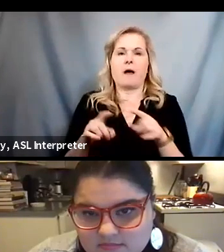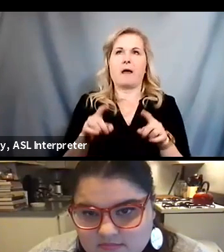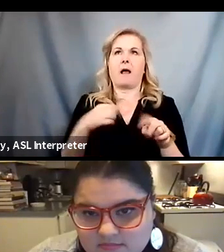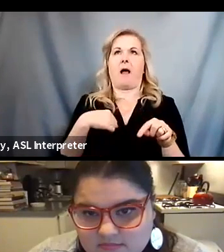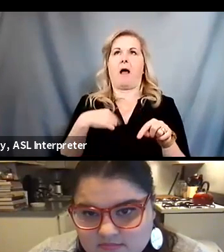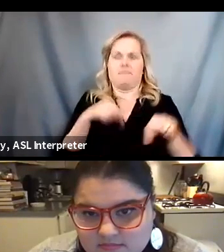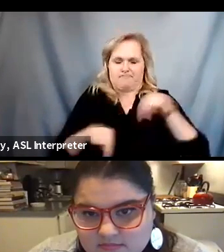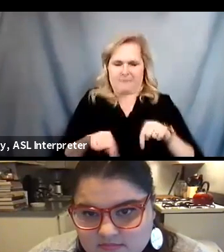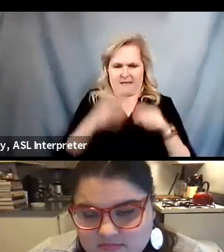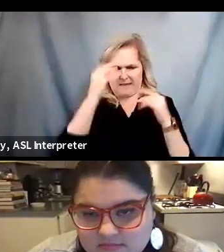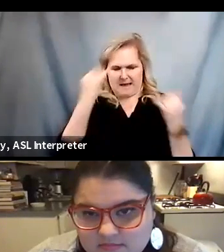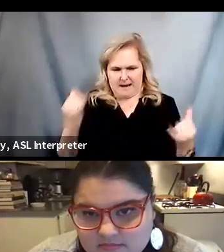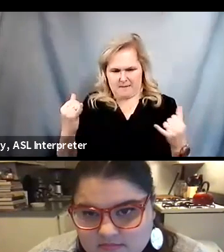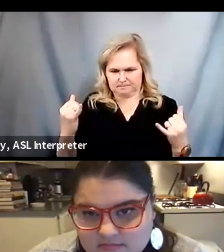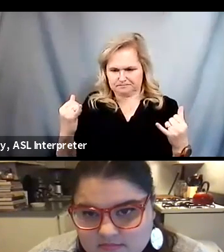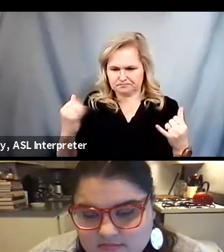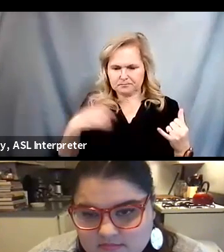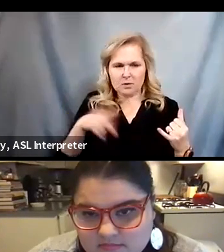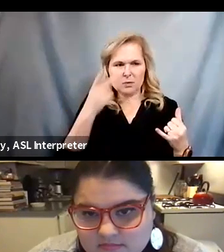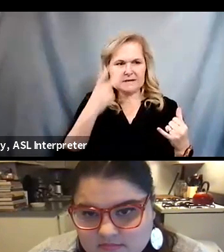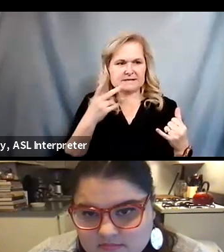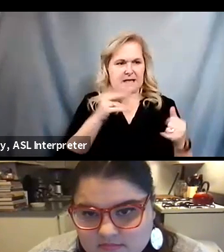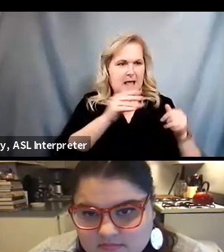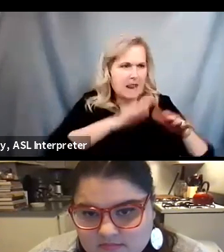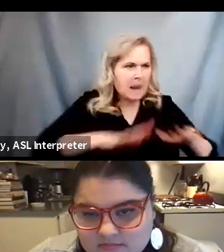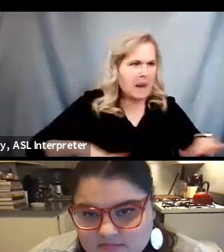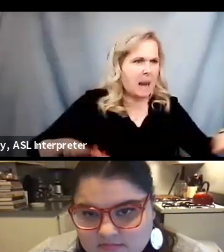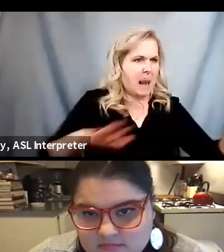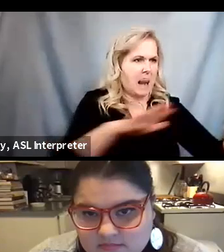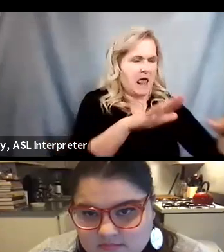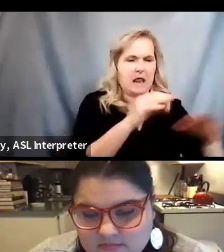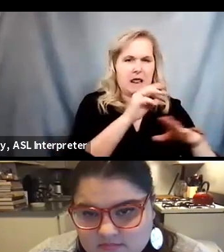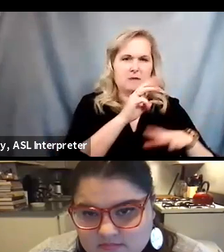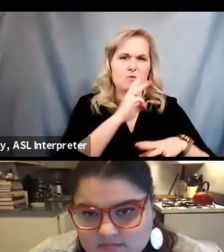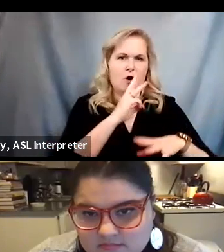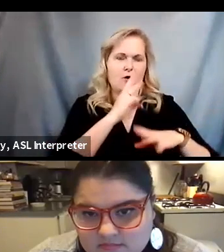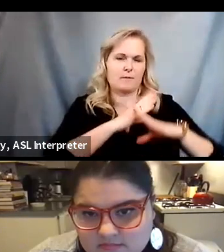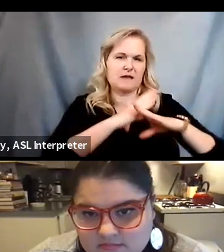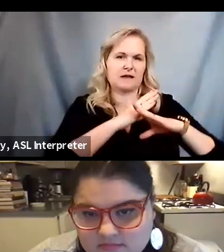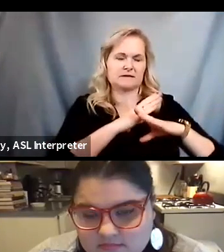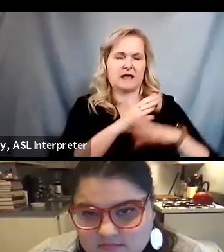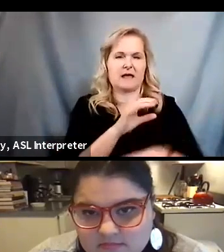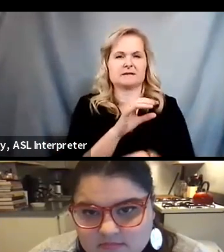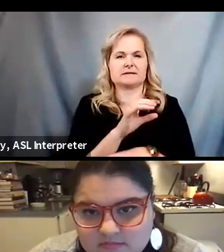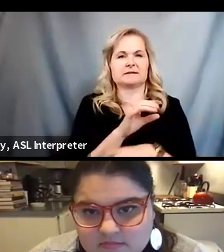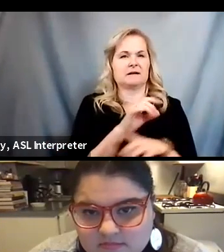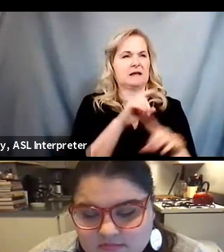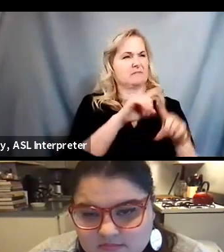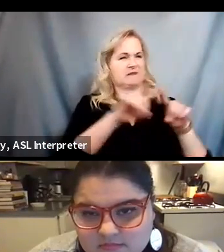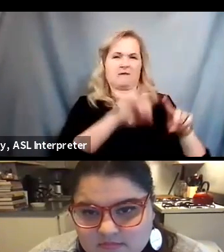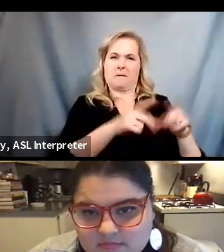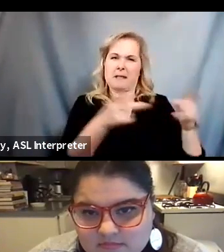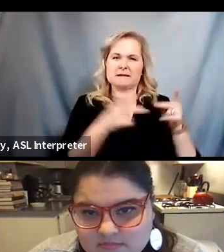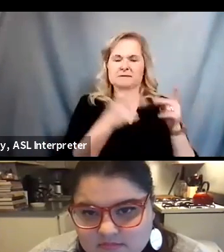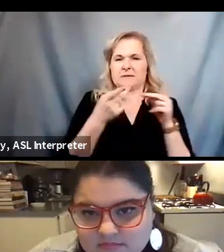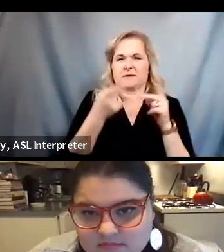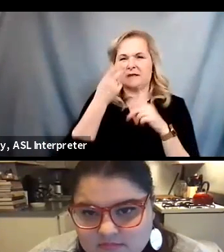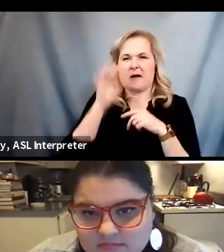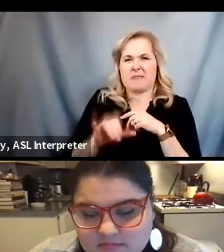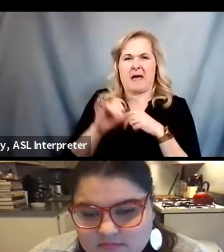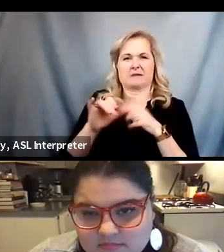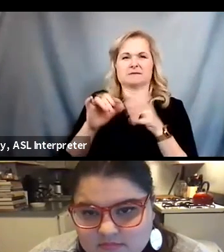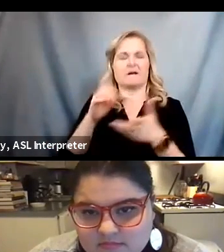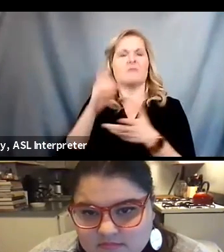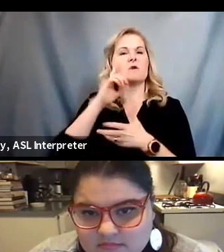see land and water protectors in places like Wet'suwet'en. We saw the Dakota Access